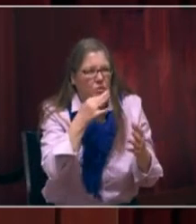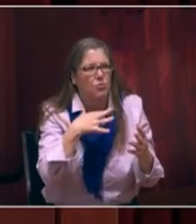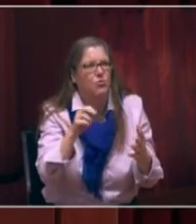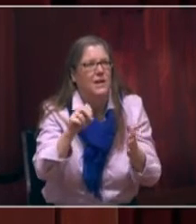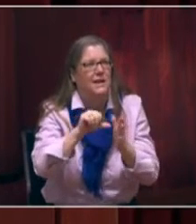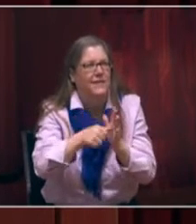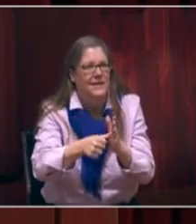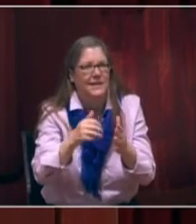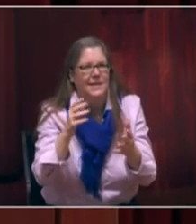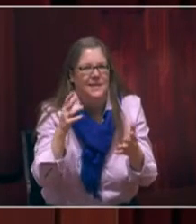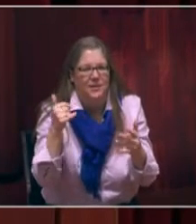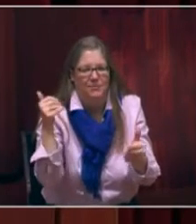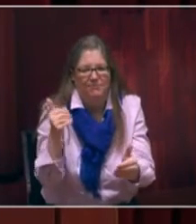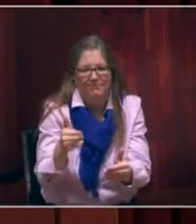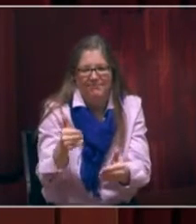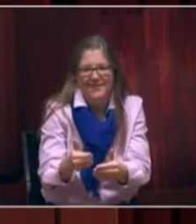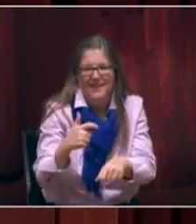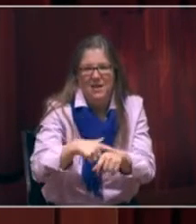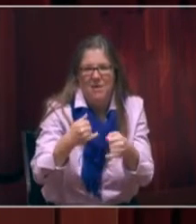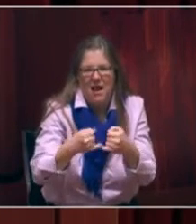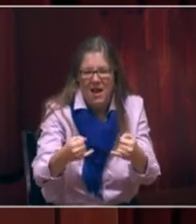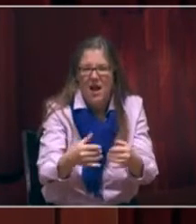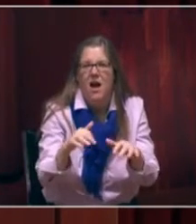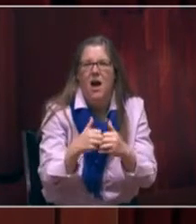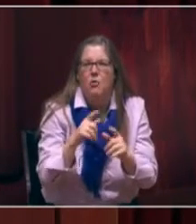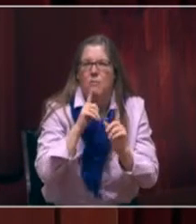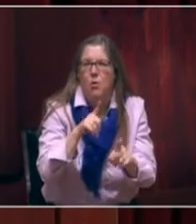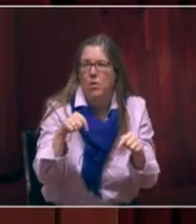of the deadlines and what we're going to be doing for reporting this year.